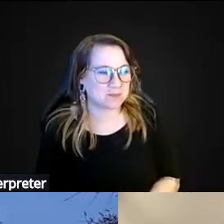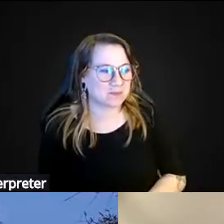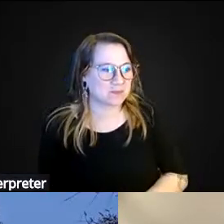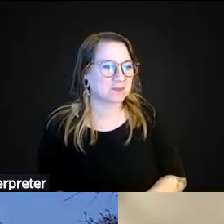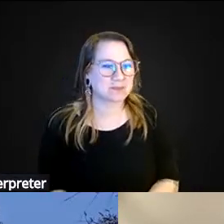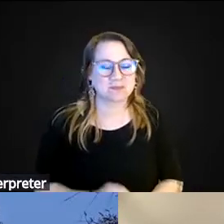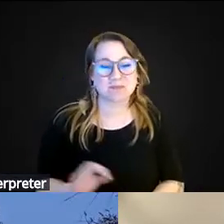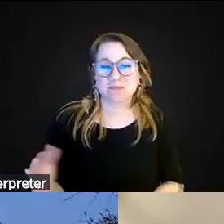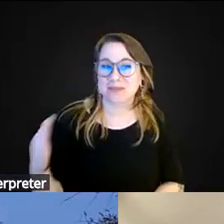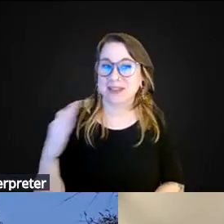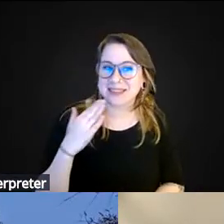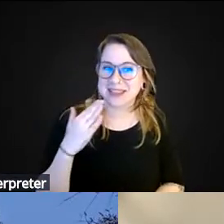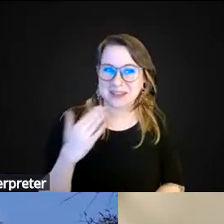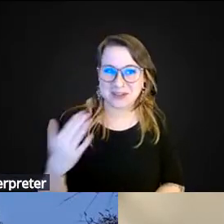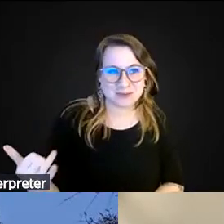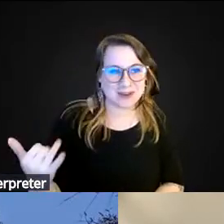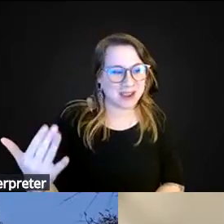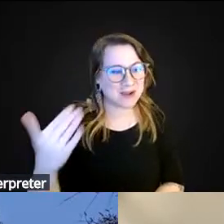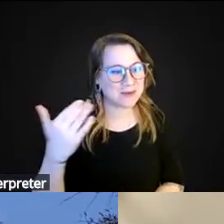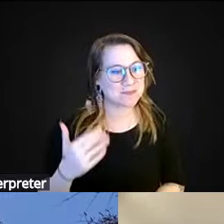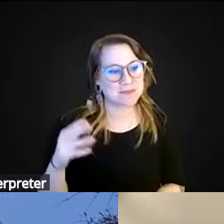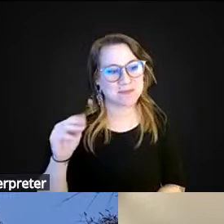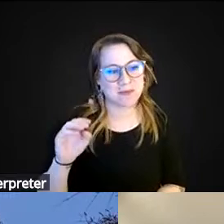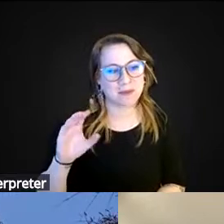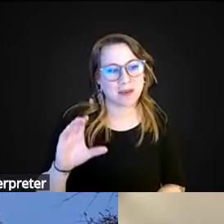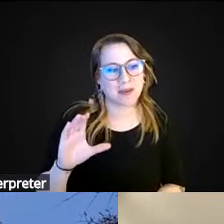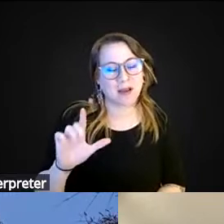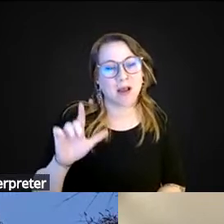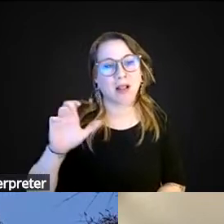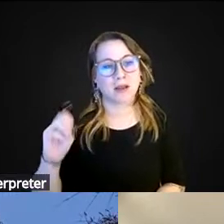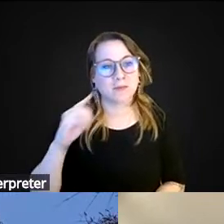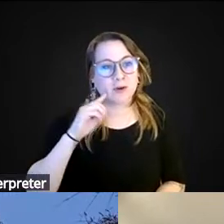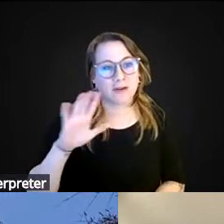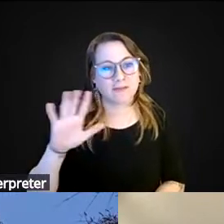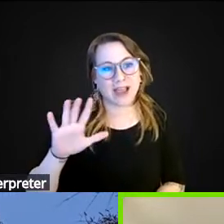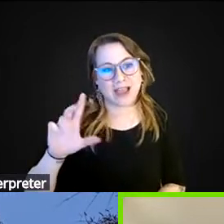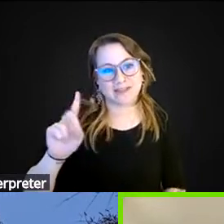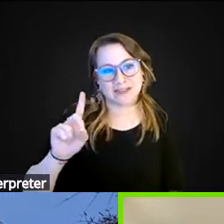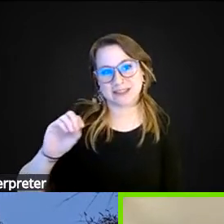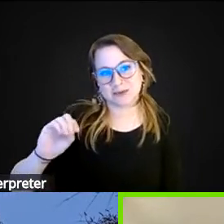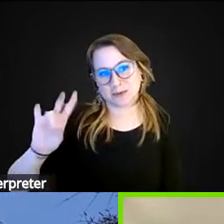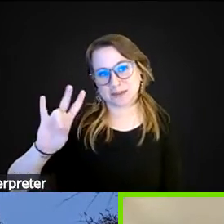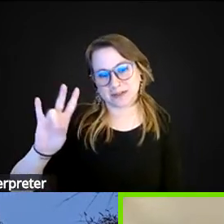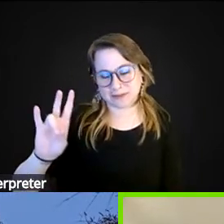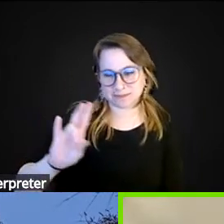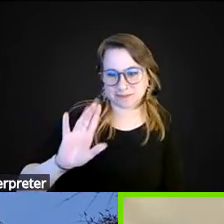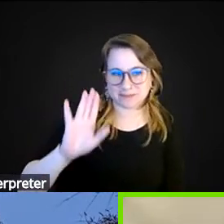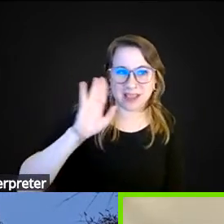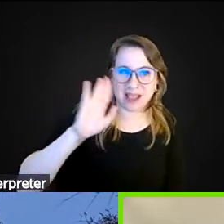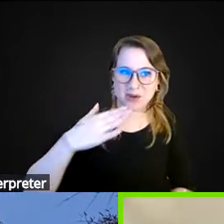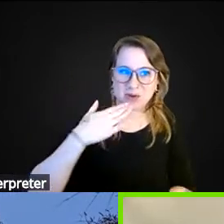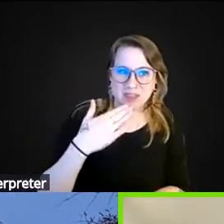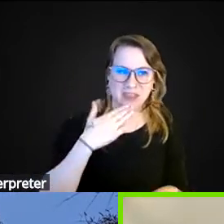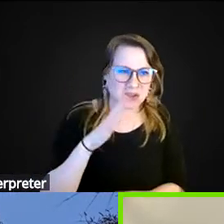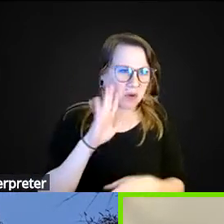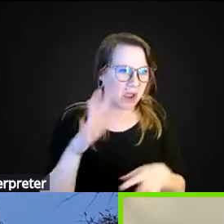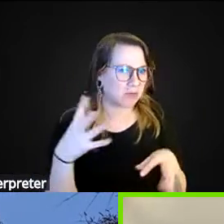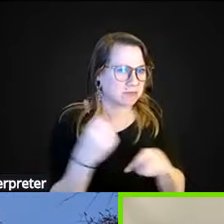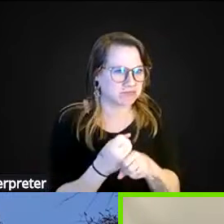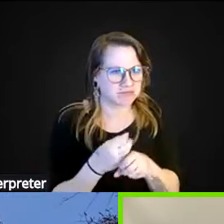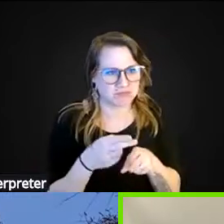Thank you, Commissioner. Commissioner McCollum for 5D07. Thank you. Good evening, everyone. I'll be pretty brief